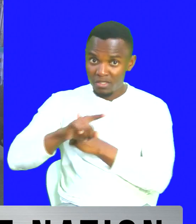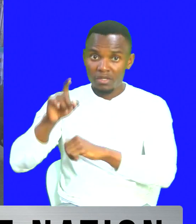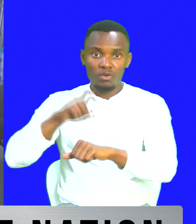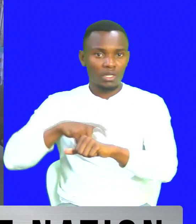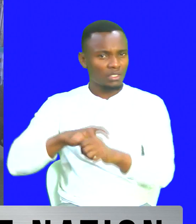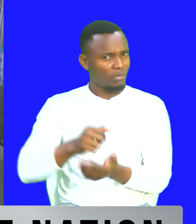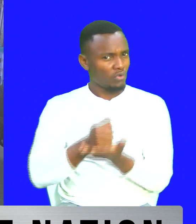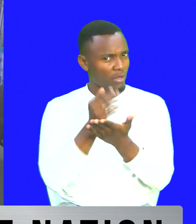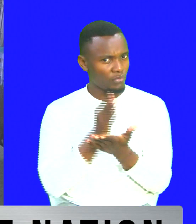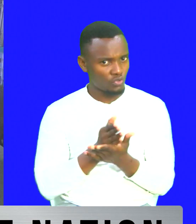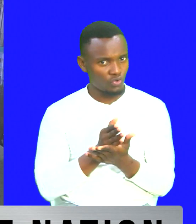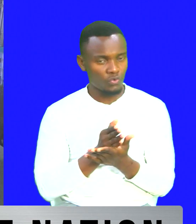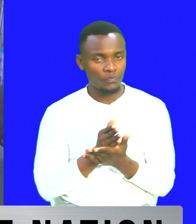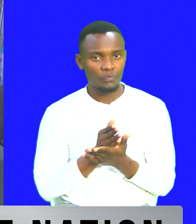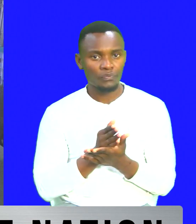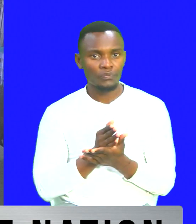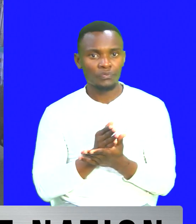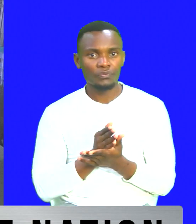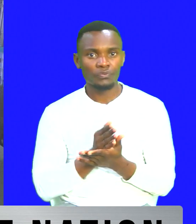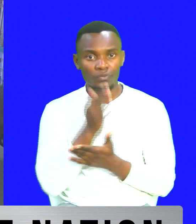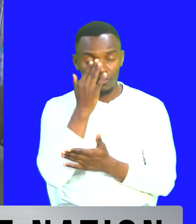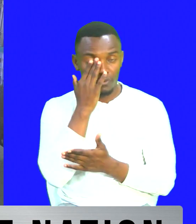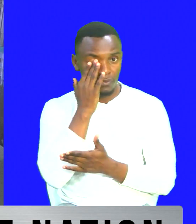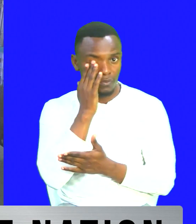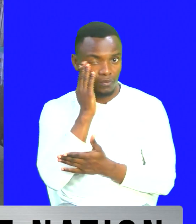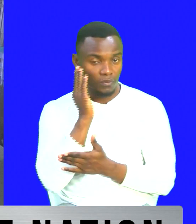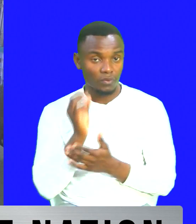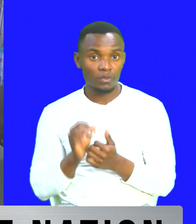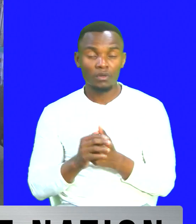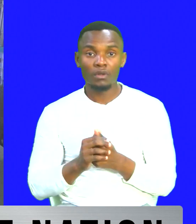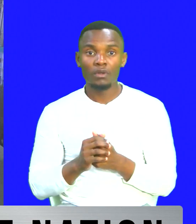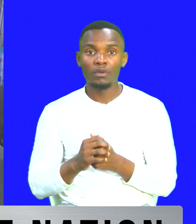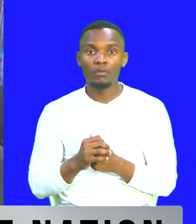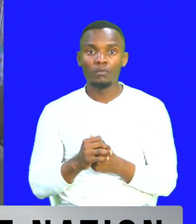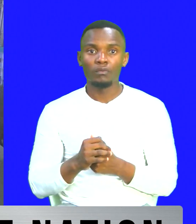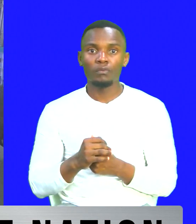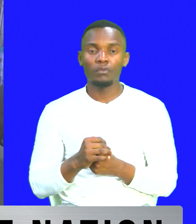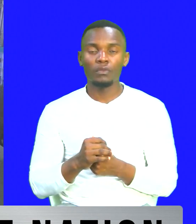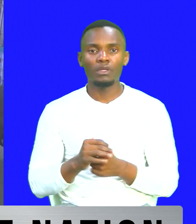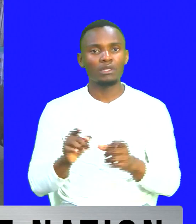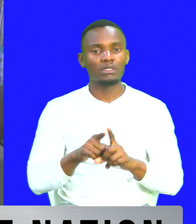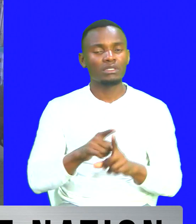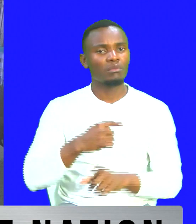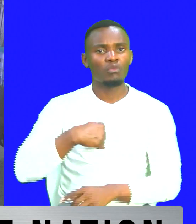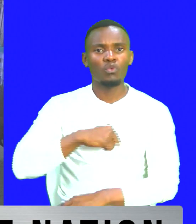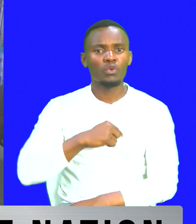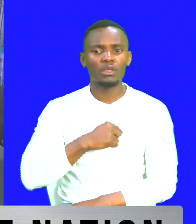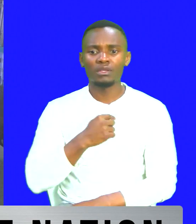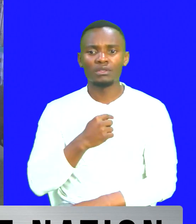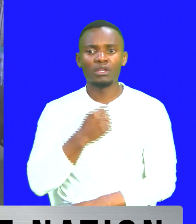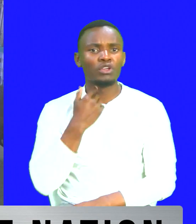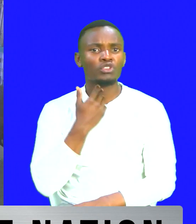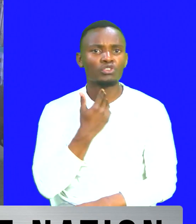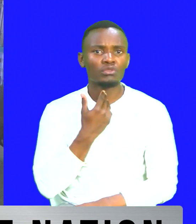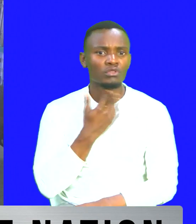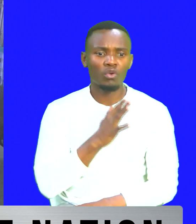back? Not that we want the Haiti gangs to come when we are stable and all that, so